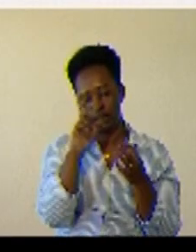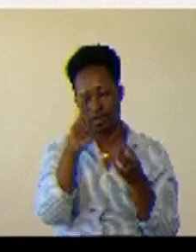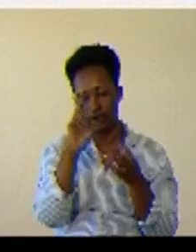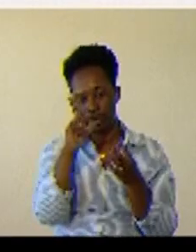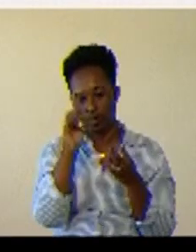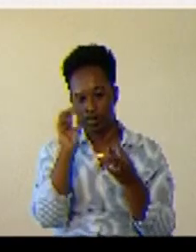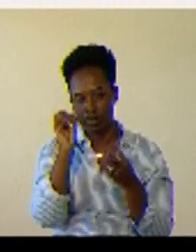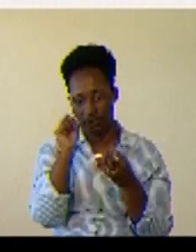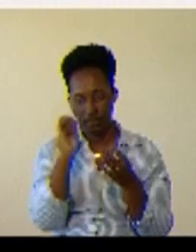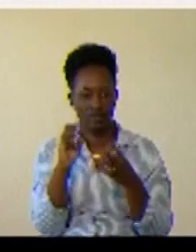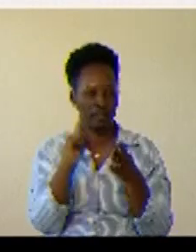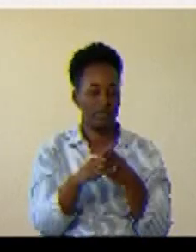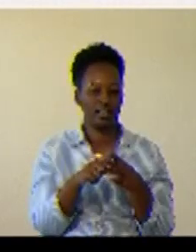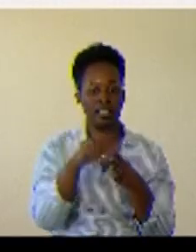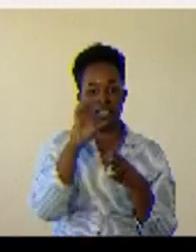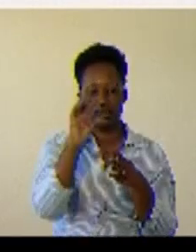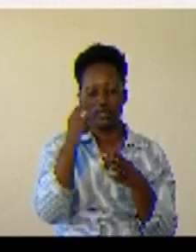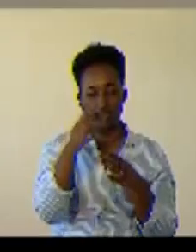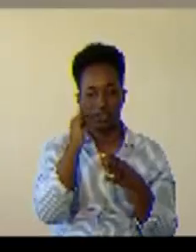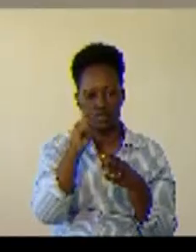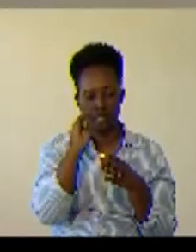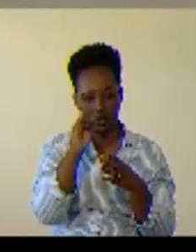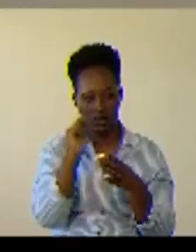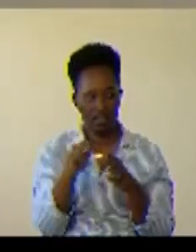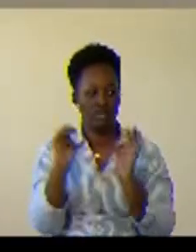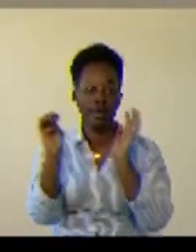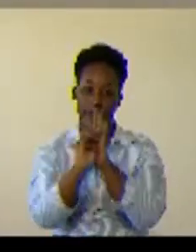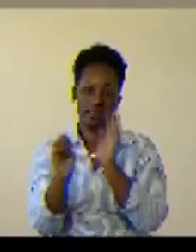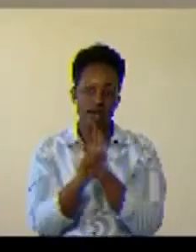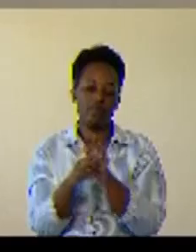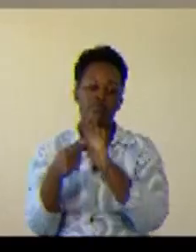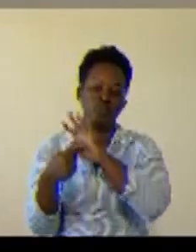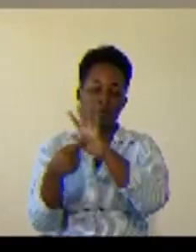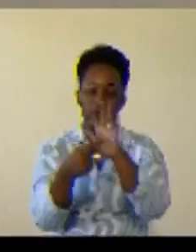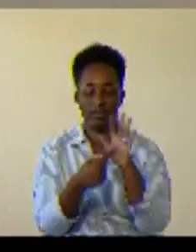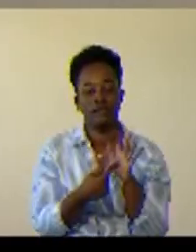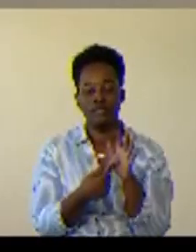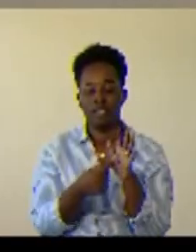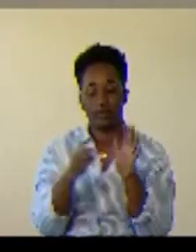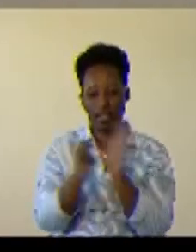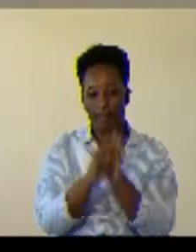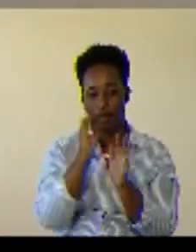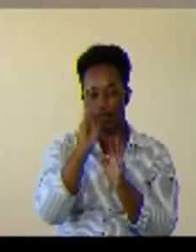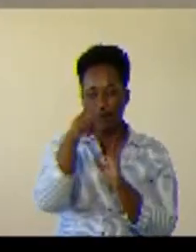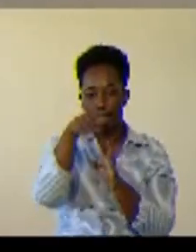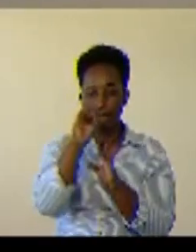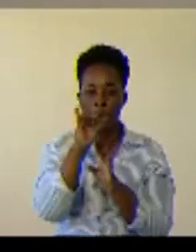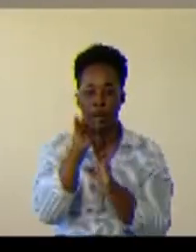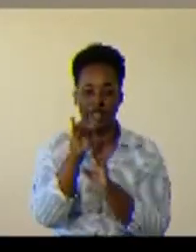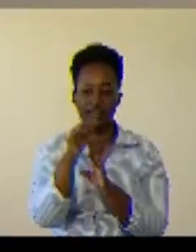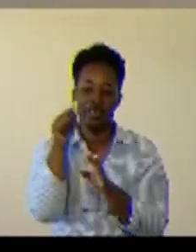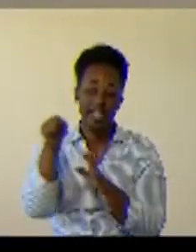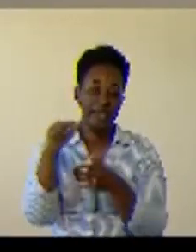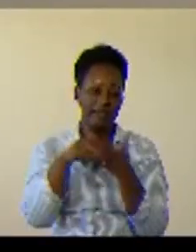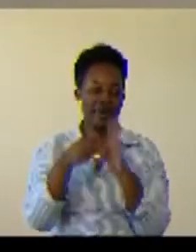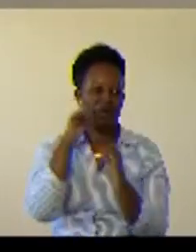of polysaccharides. Poly means many. Now, all monosaccharides and